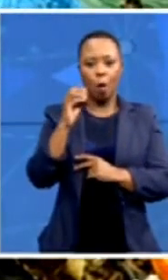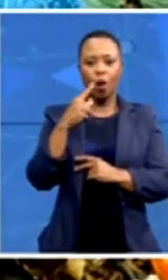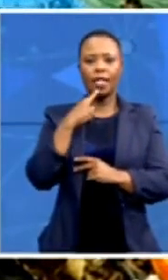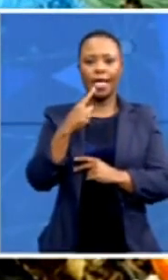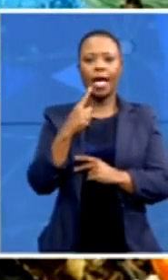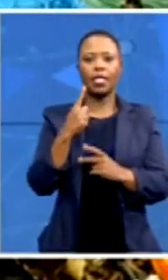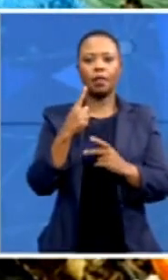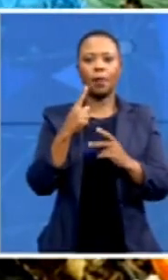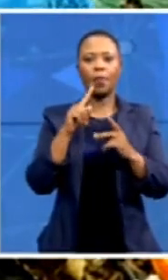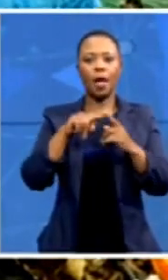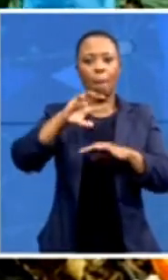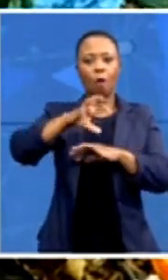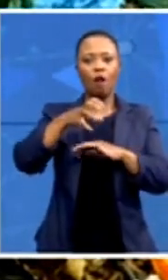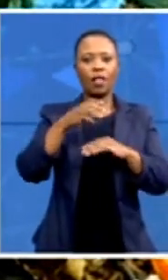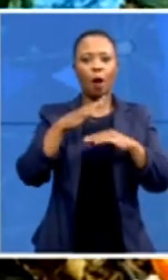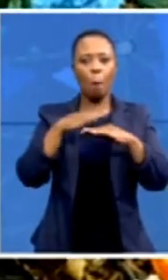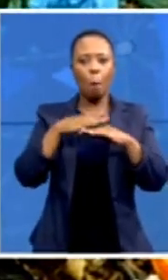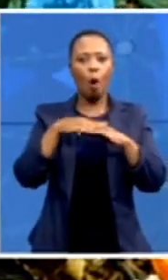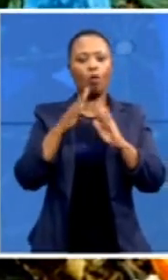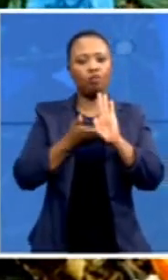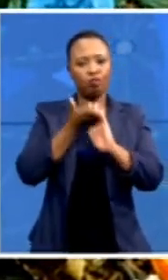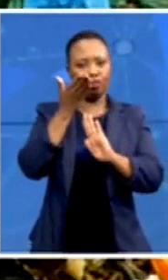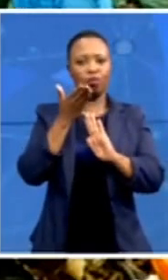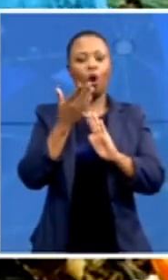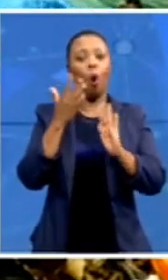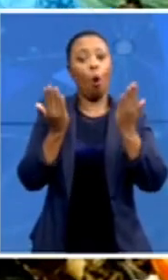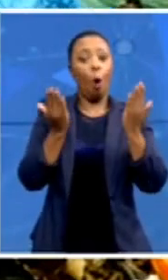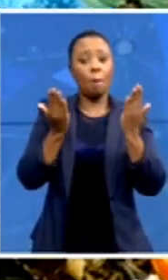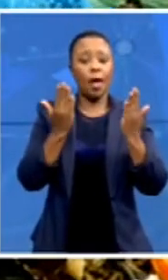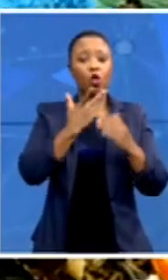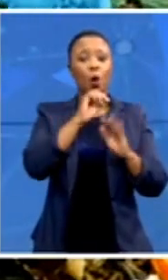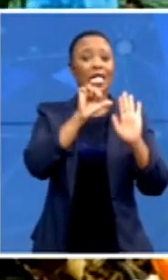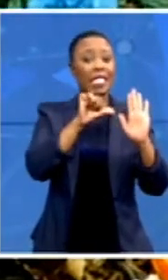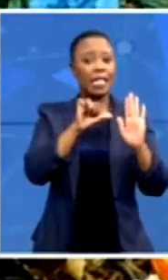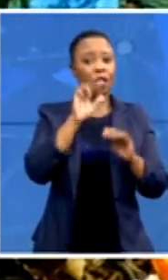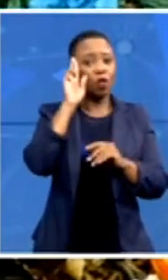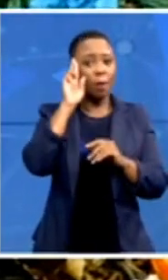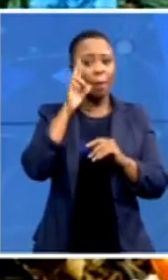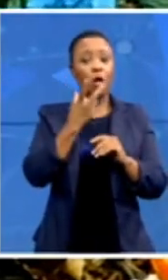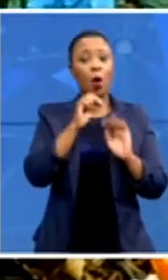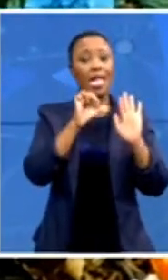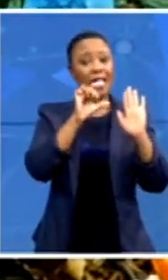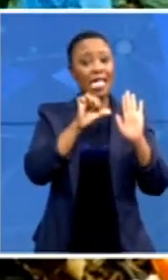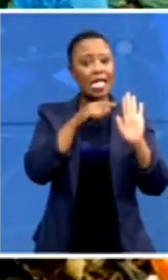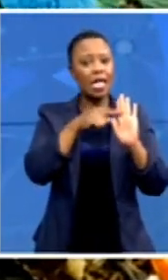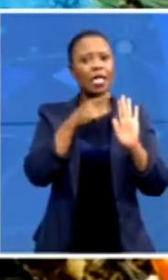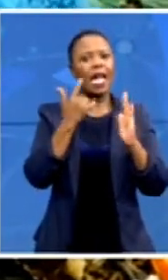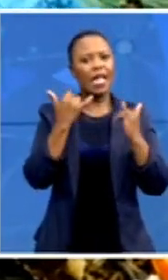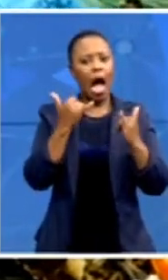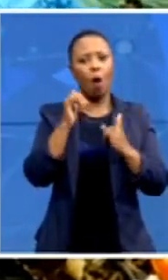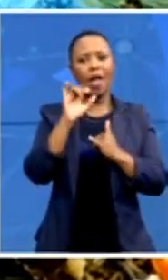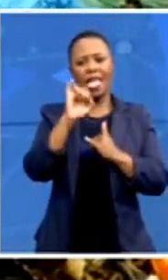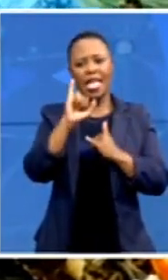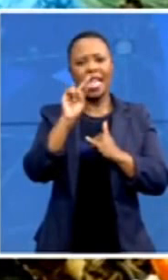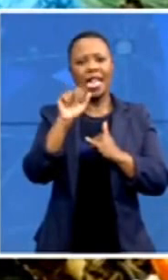to 2016, Blaine. You'll remember that 2016 we had the number of deaths. Recently, Blaine, you remember this in Nanda. There were also attacks there